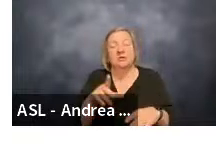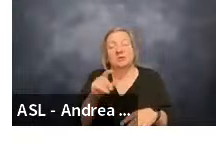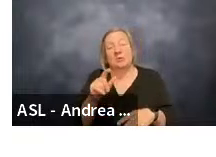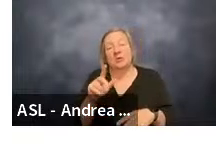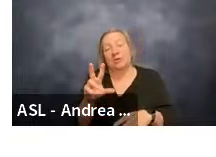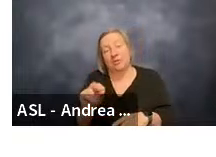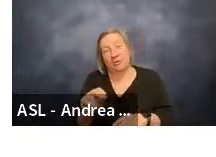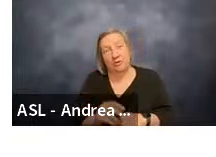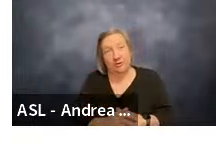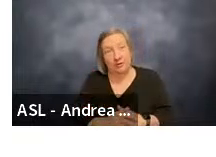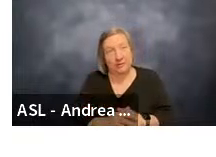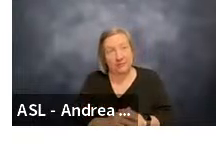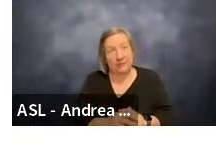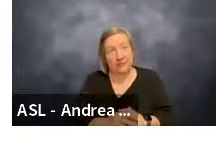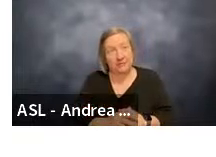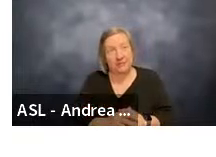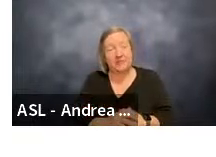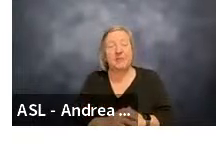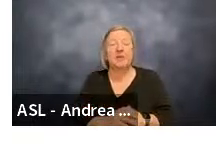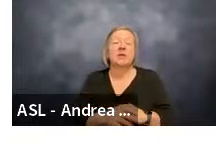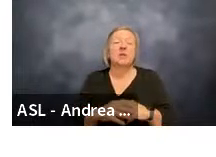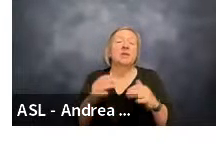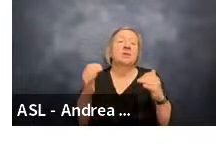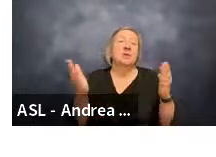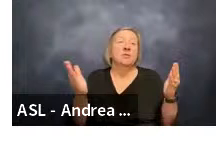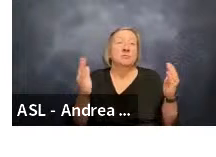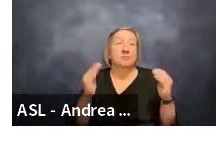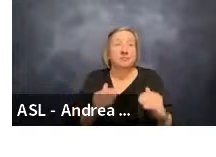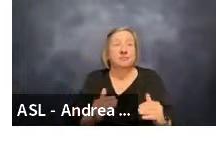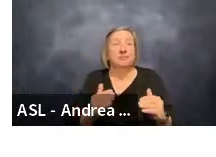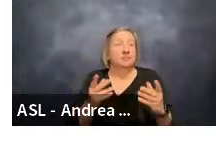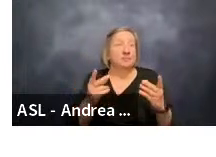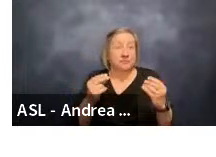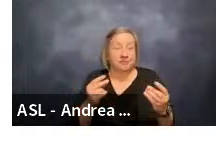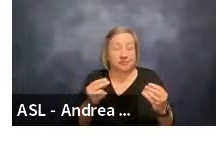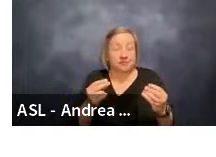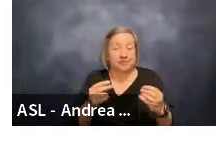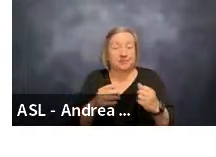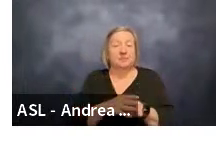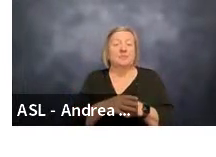2030s. So next steps that we have